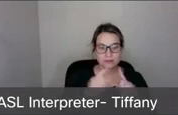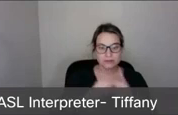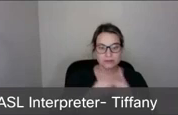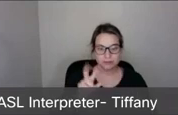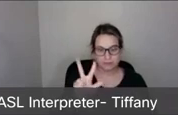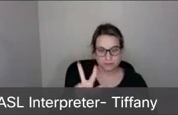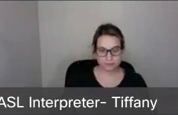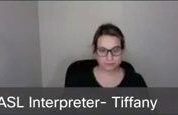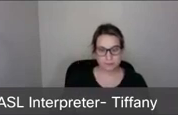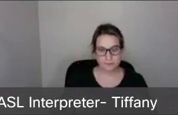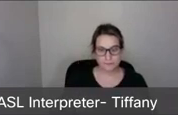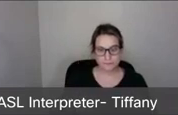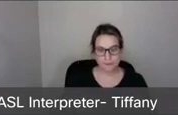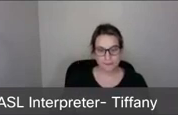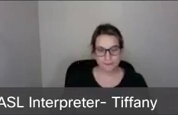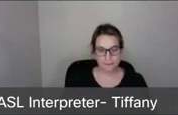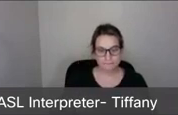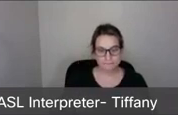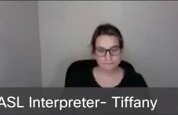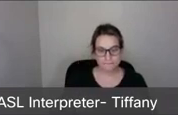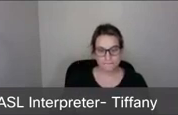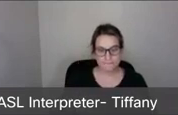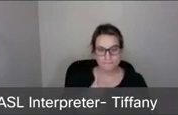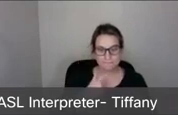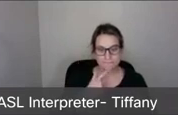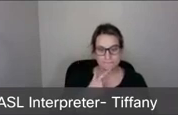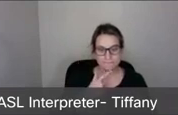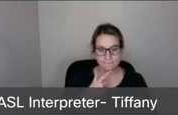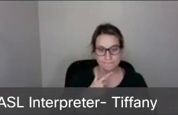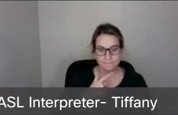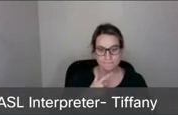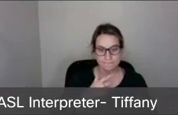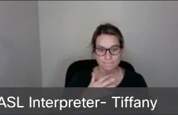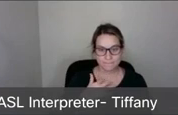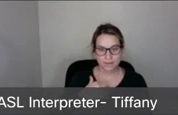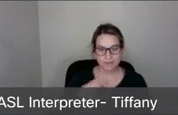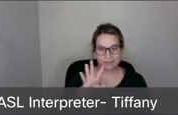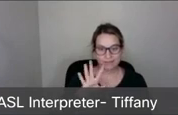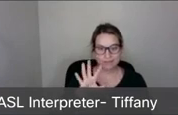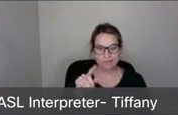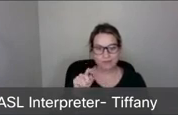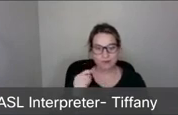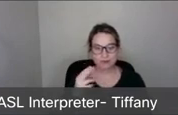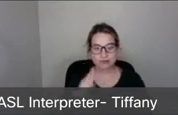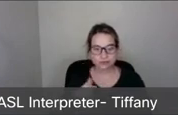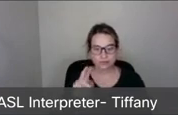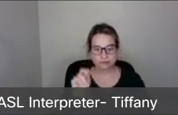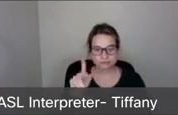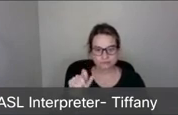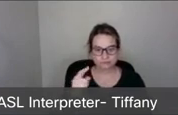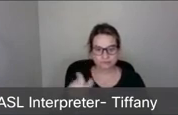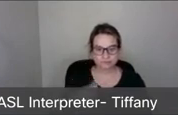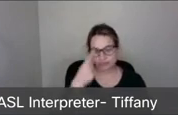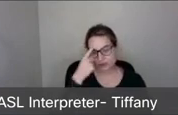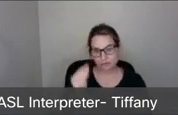el 5712 de Bethany Home. At 57 in Bethany Home. He vivido ahí por más de 20 años. I have lived there for more than